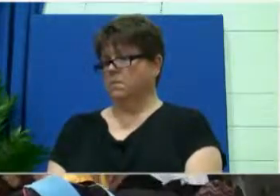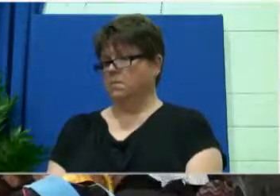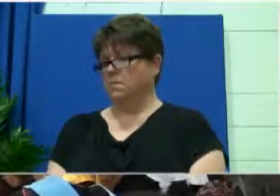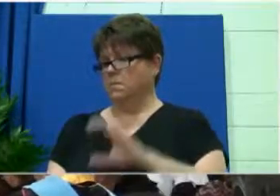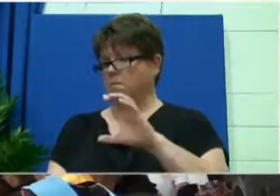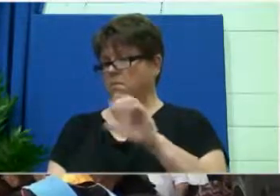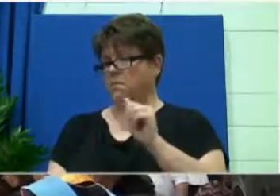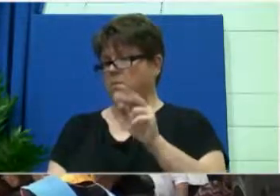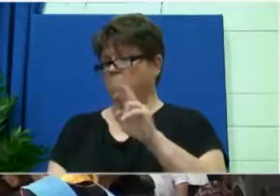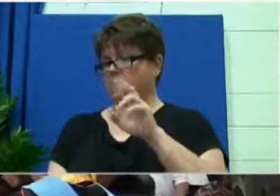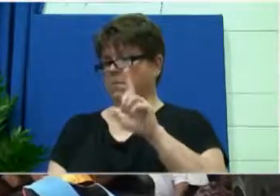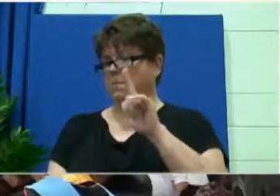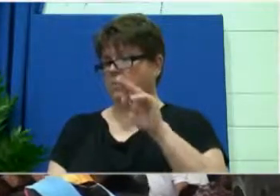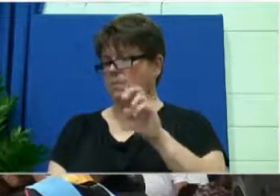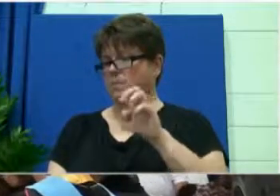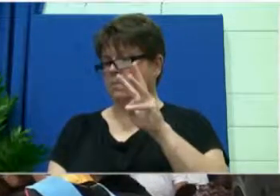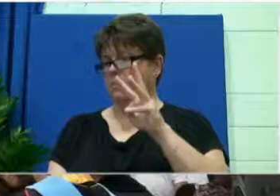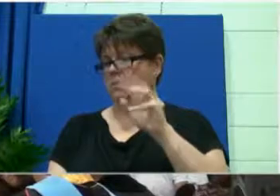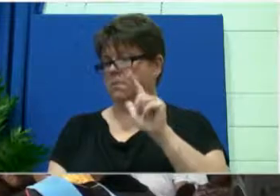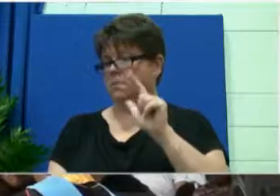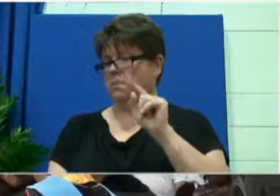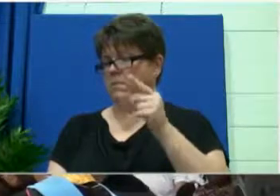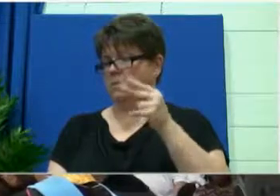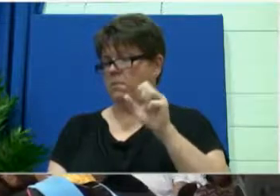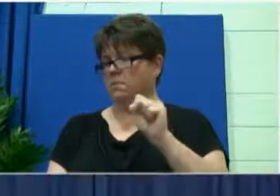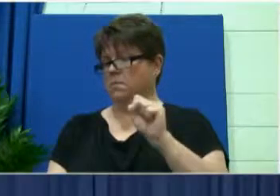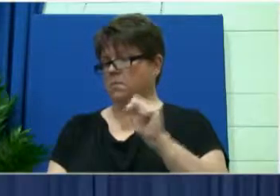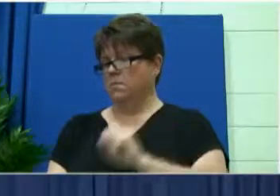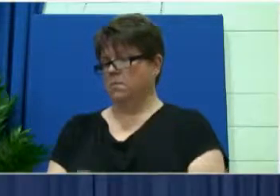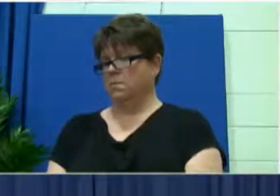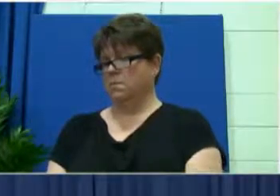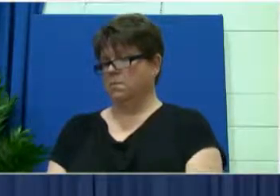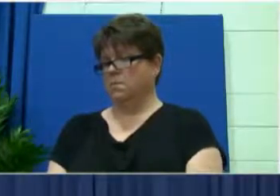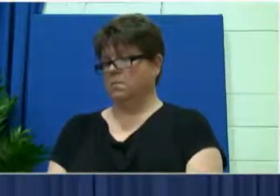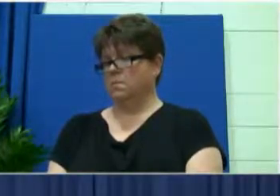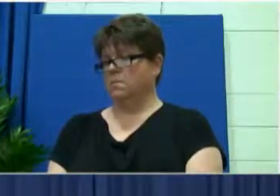Caroline Nicole Walthus, Associate in Arts.